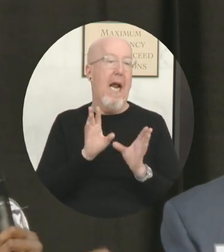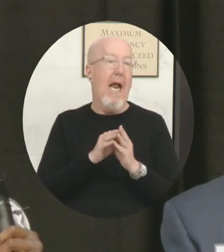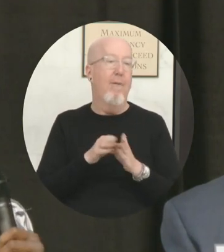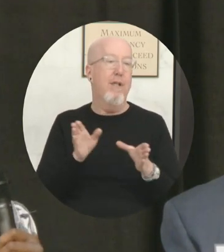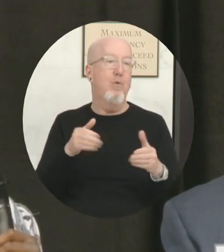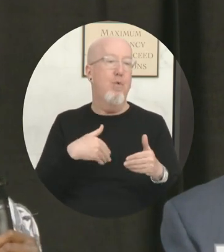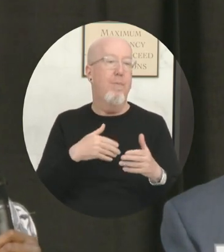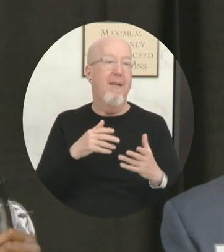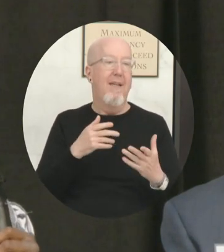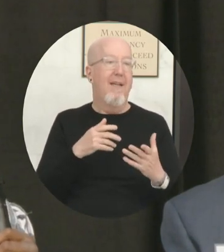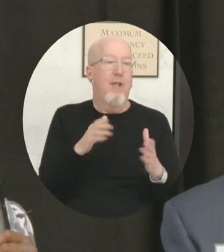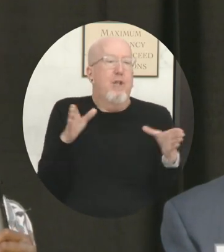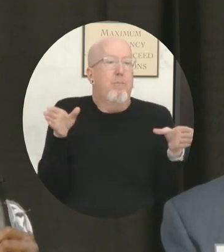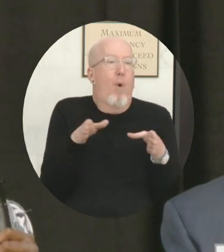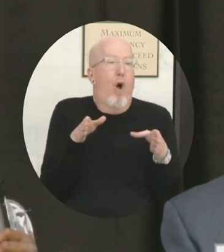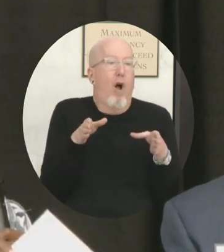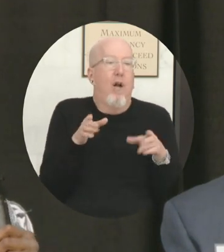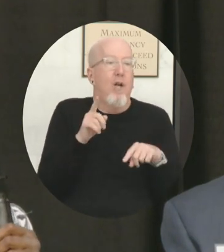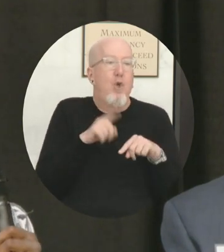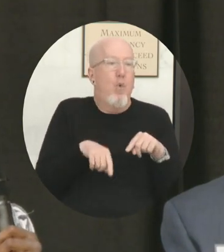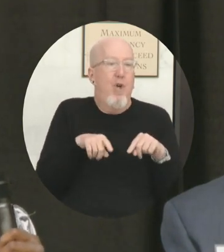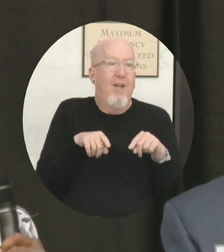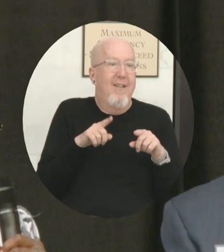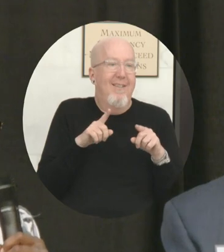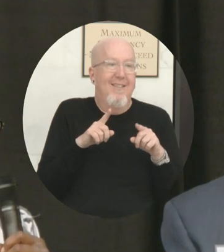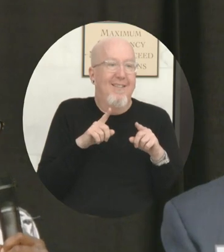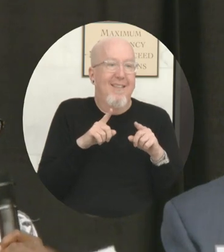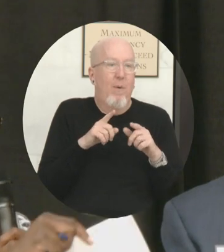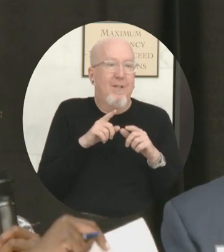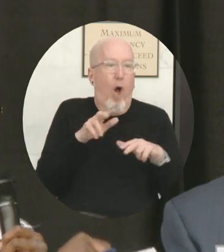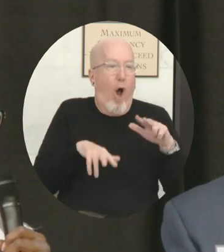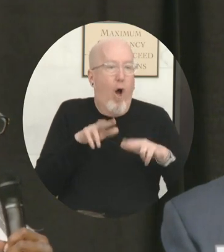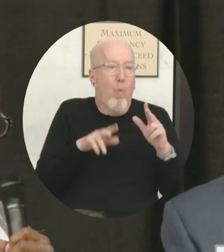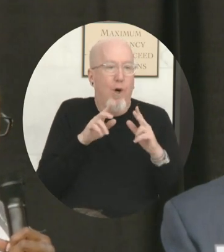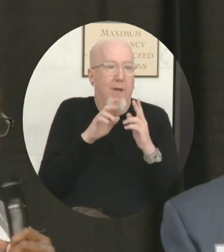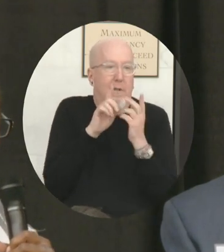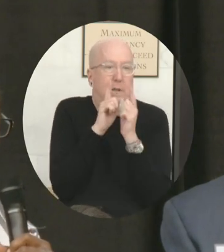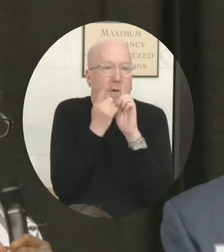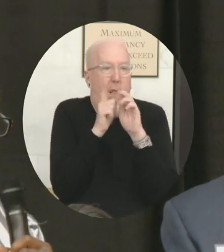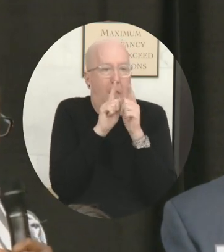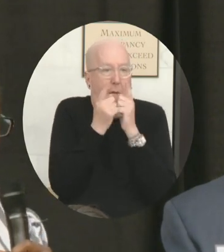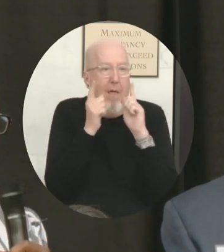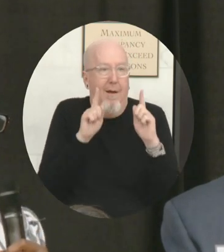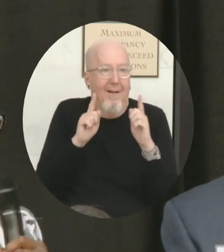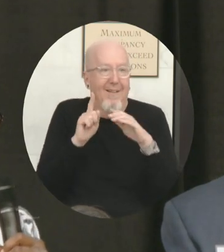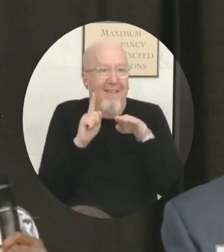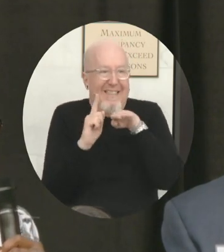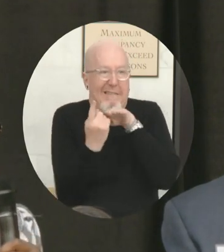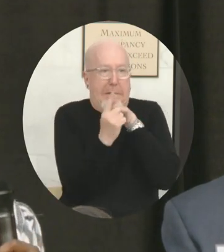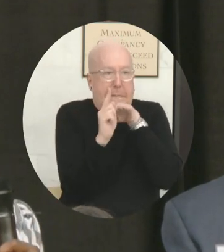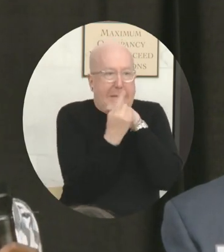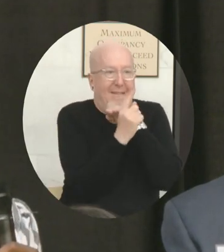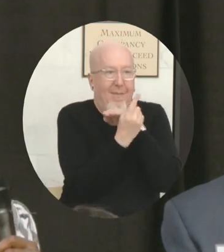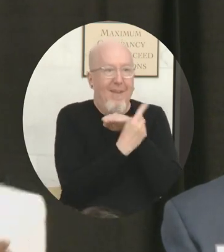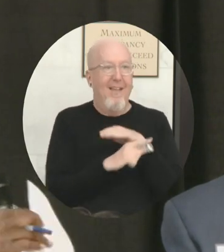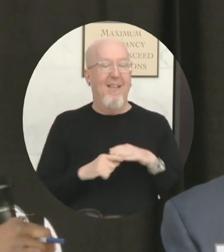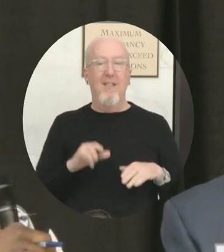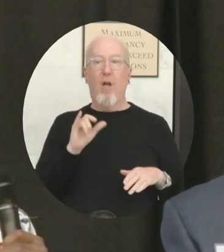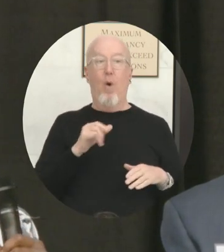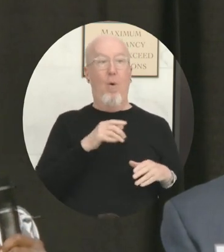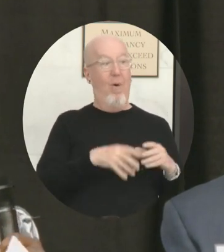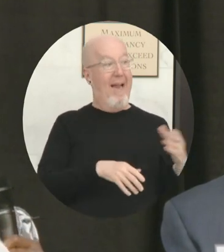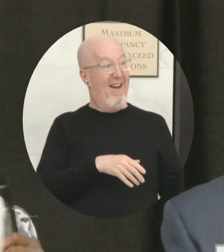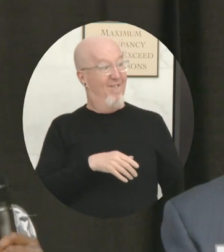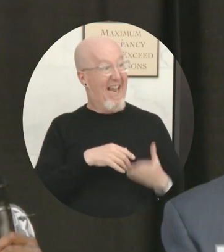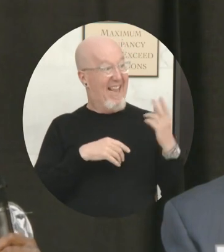couldn't even slide around by. So it changed our process from beginning and through by adding